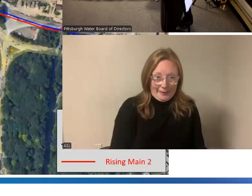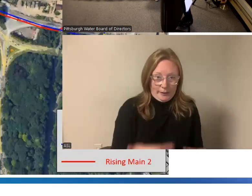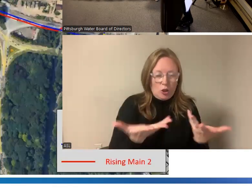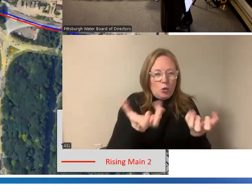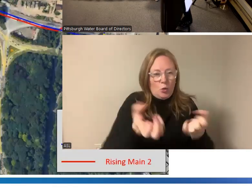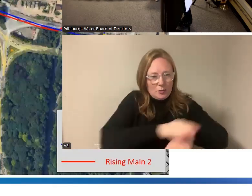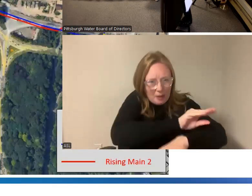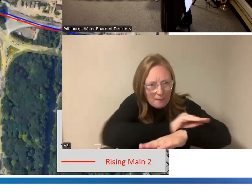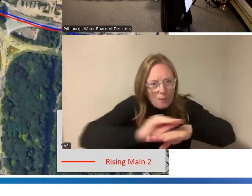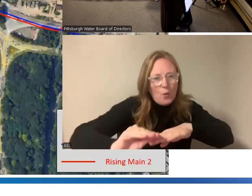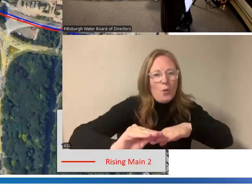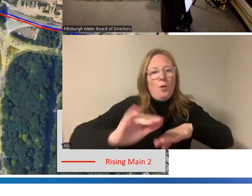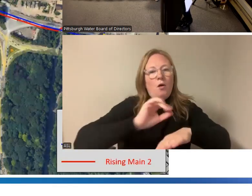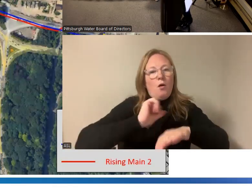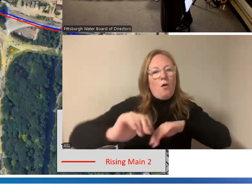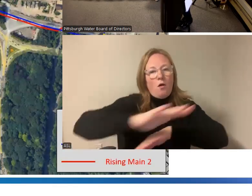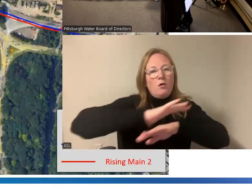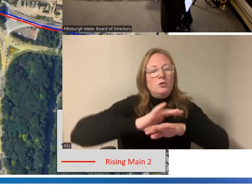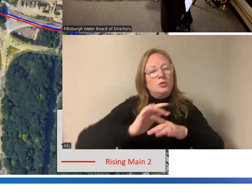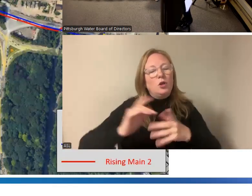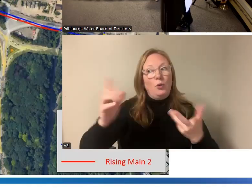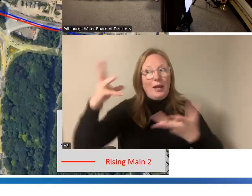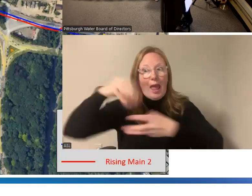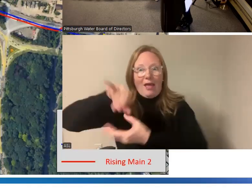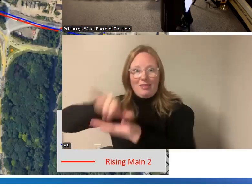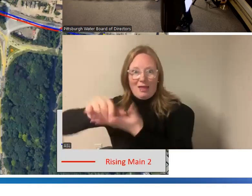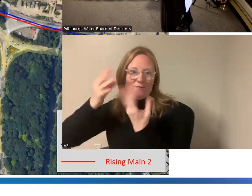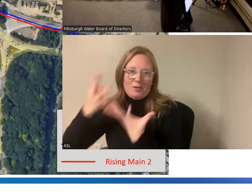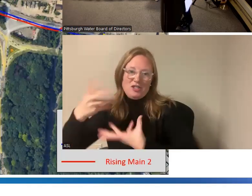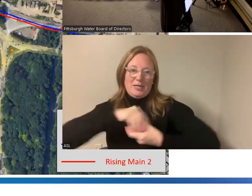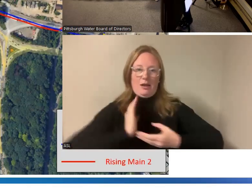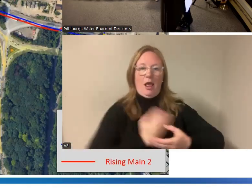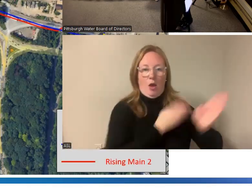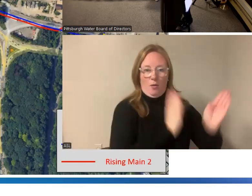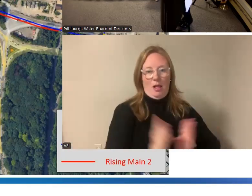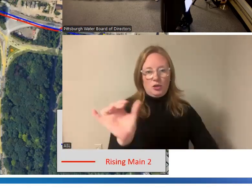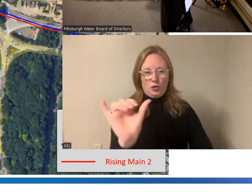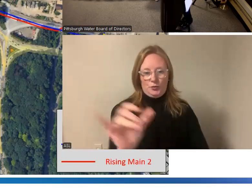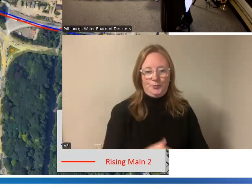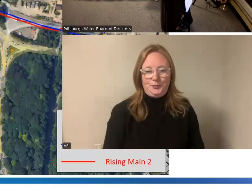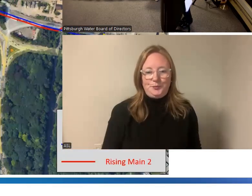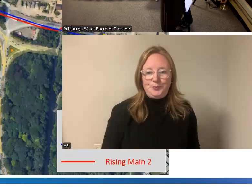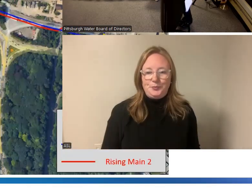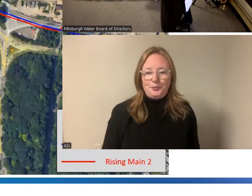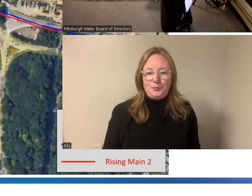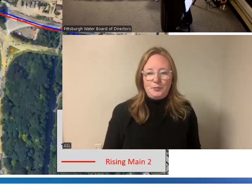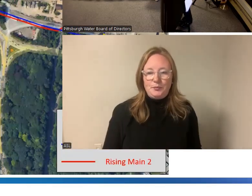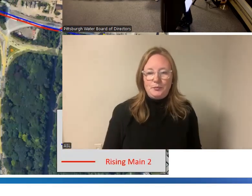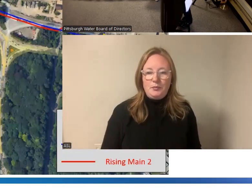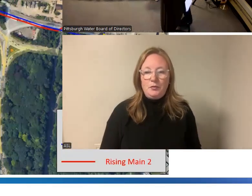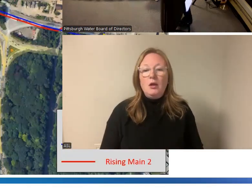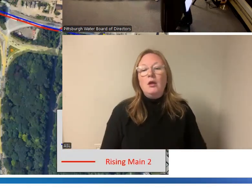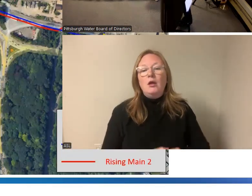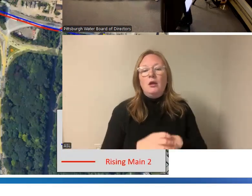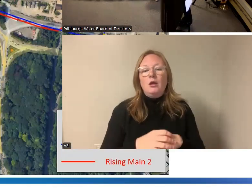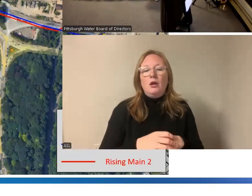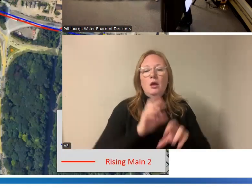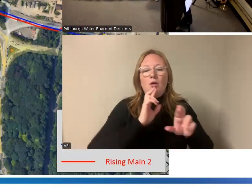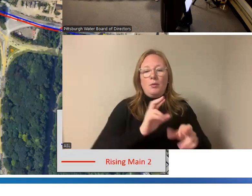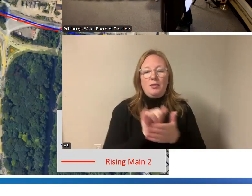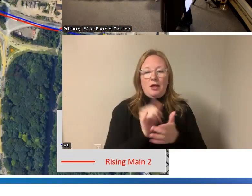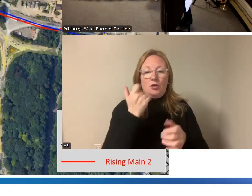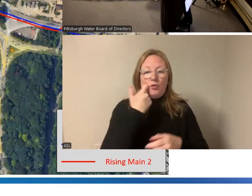So next, I'll report on a recent repair work completed on Rising Main 1, which conveys finished water from the Brecken Pump